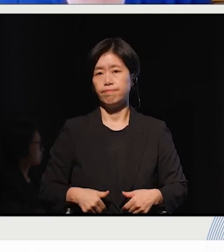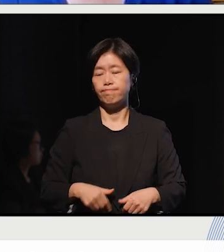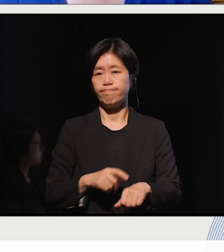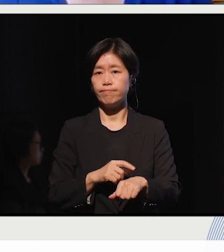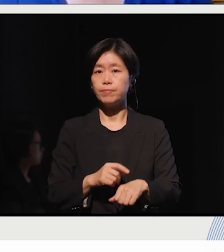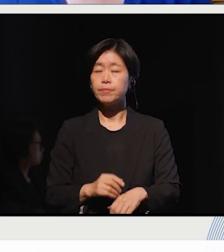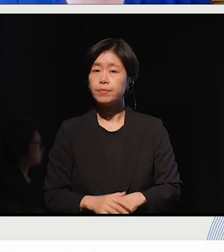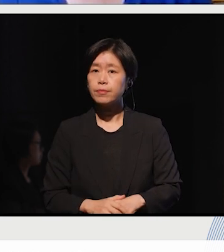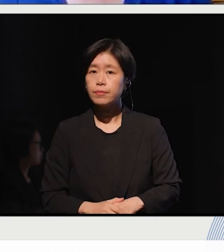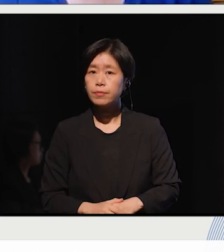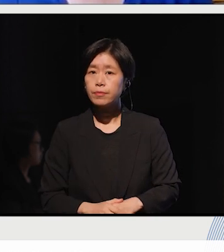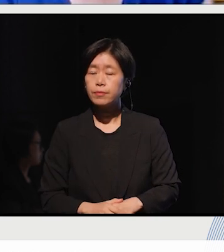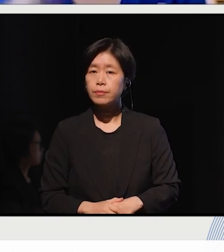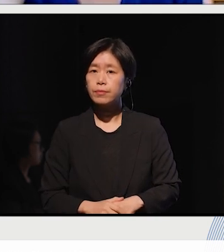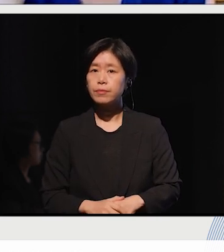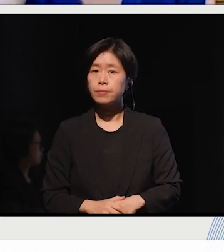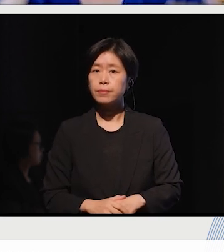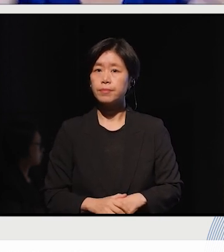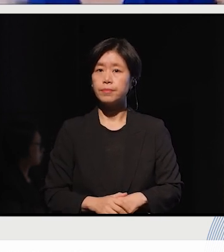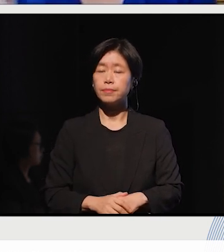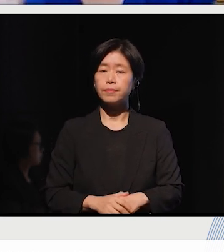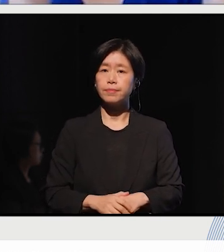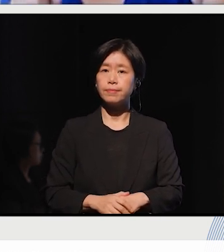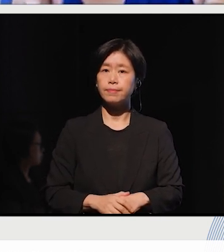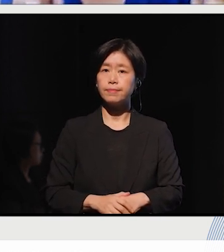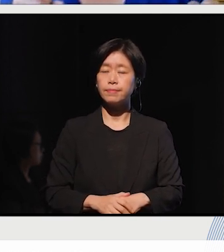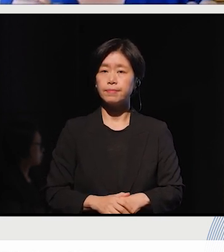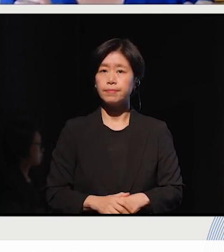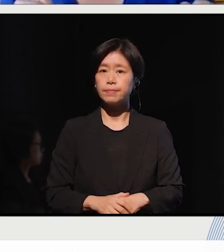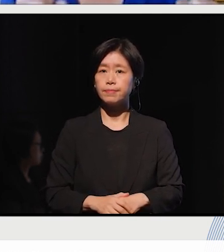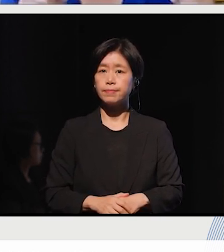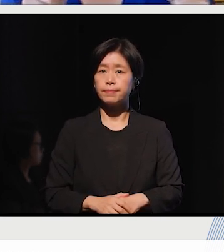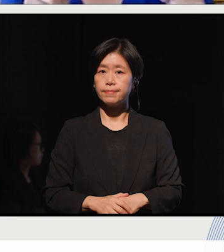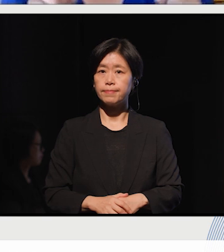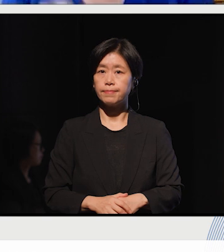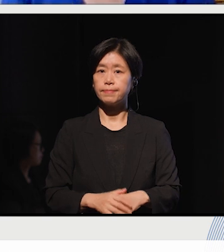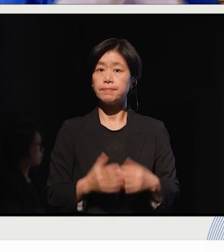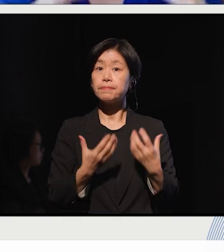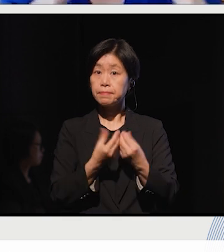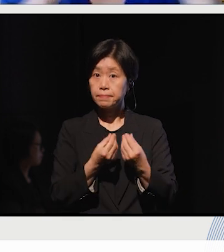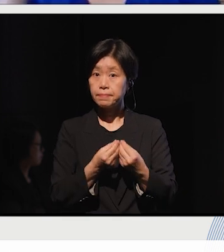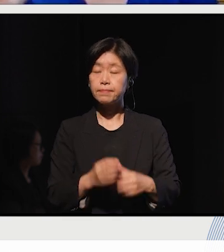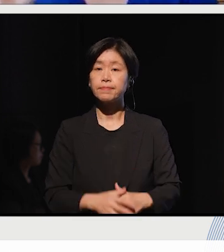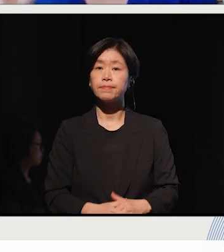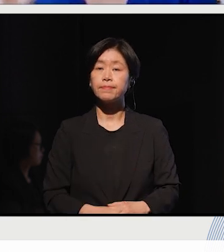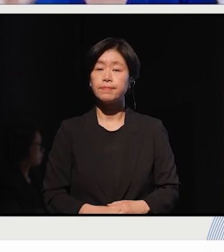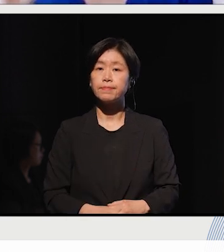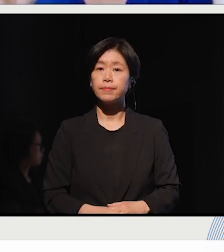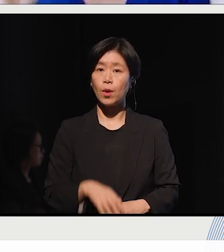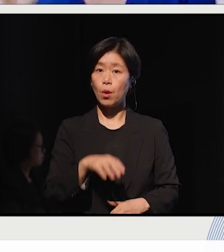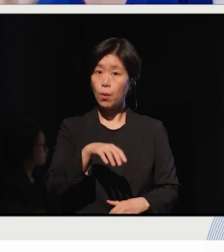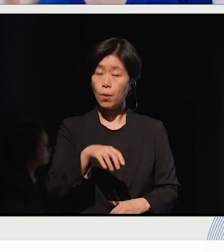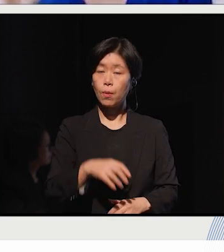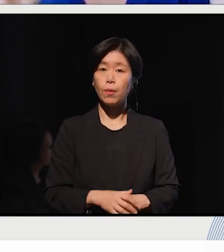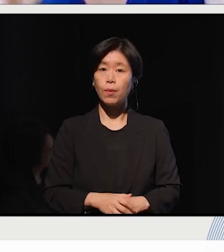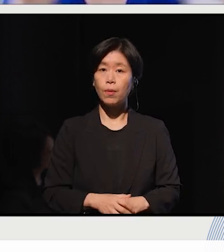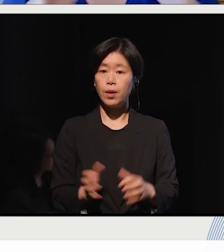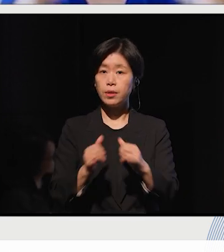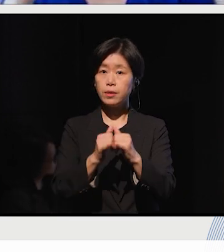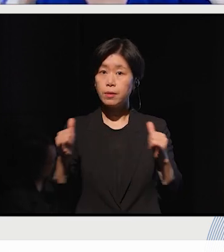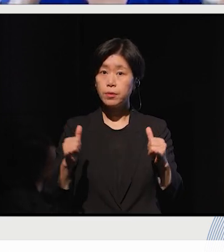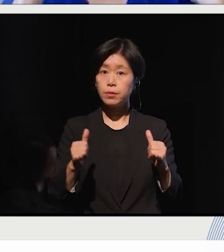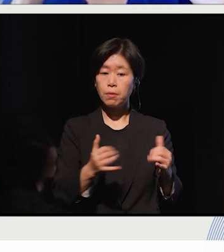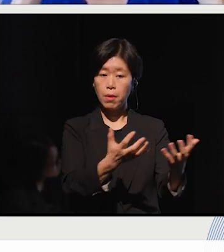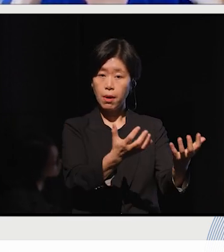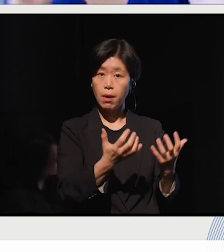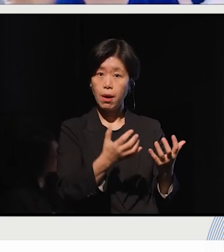center. So, for example, here's something that we train people on. The Kennedy Center welcomes people with disabilities.